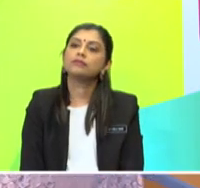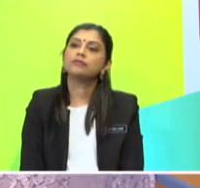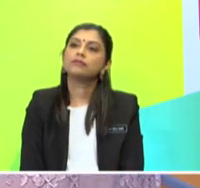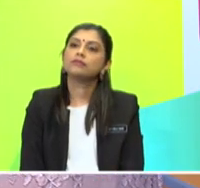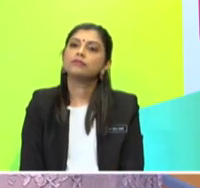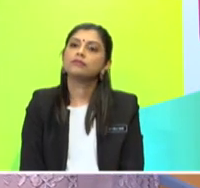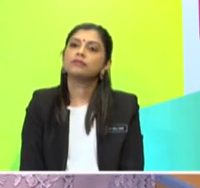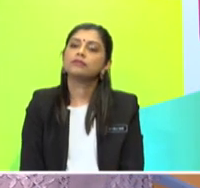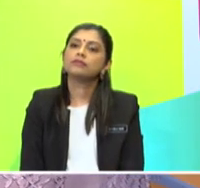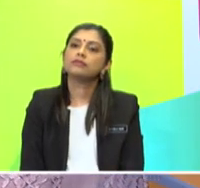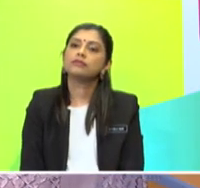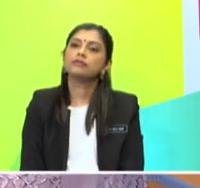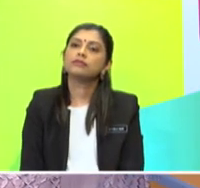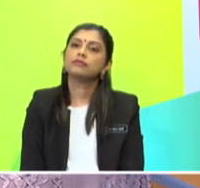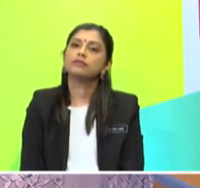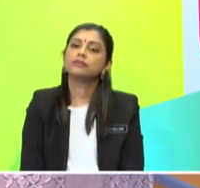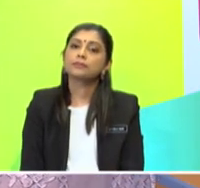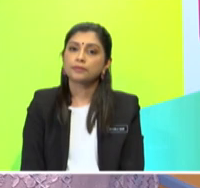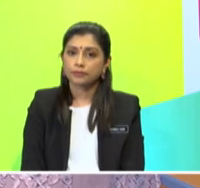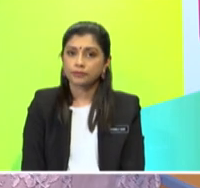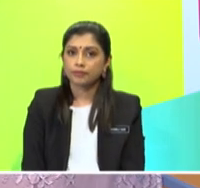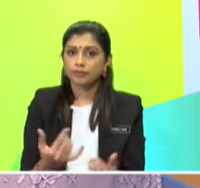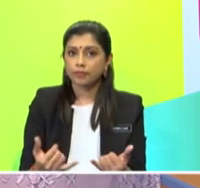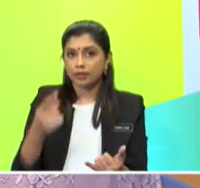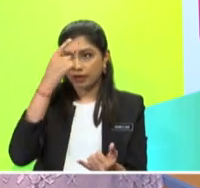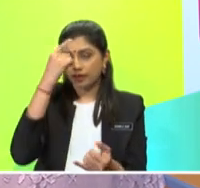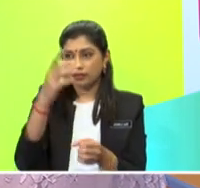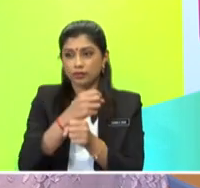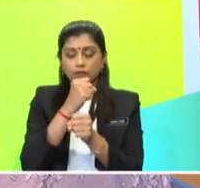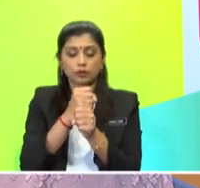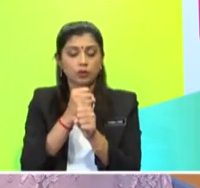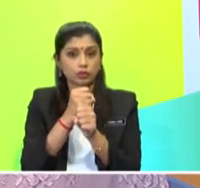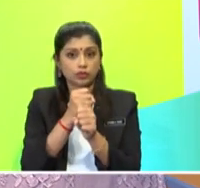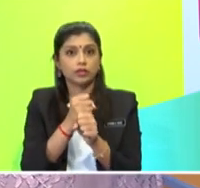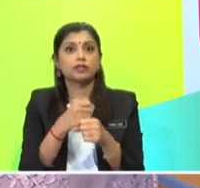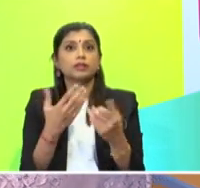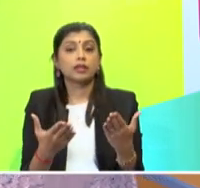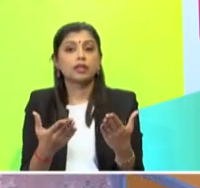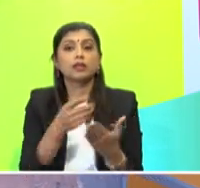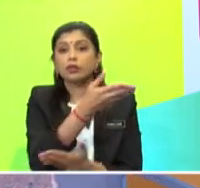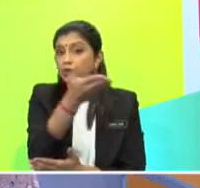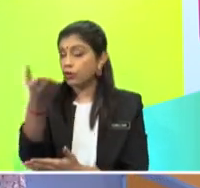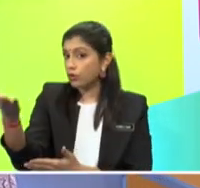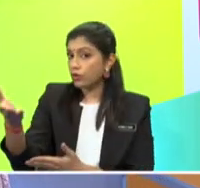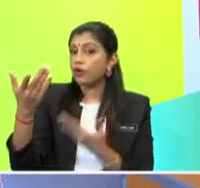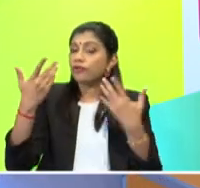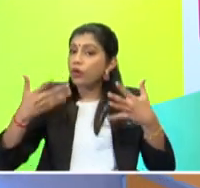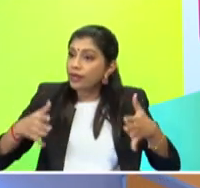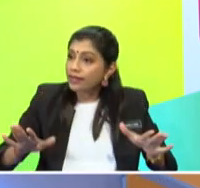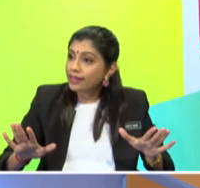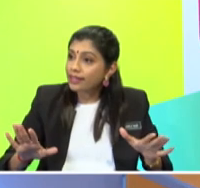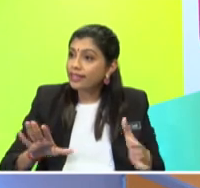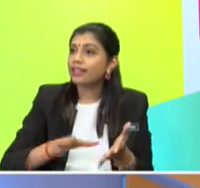So, girls and boys, this is it. Today, all of my students, pupils out there, you have